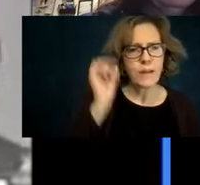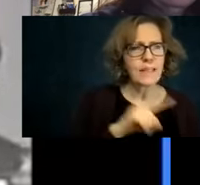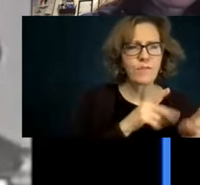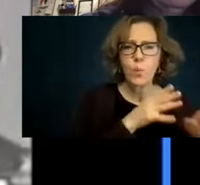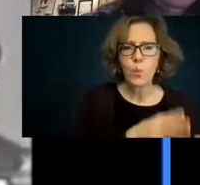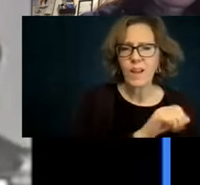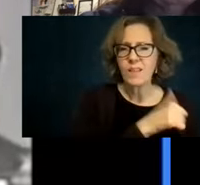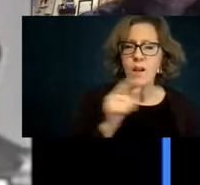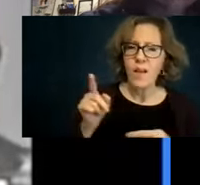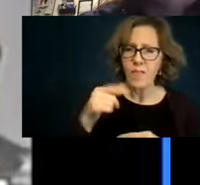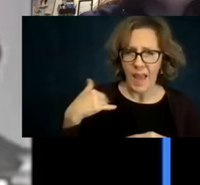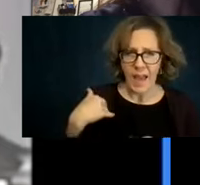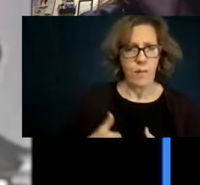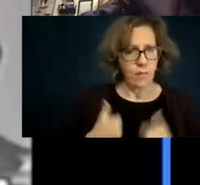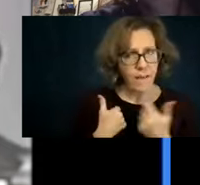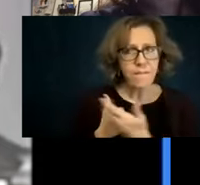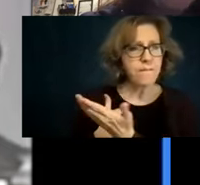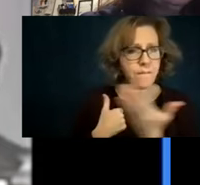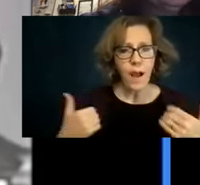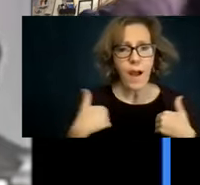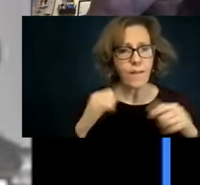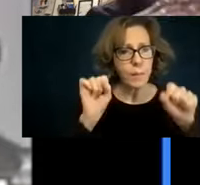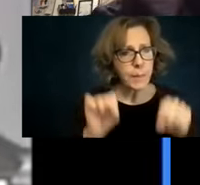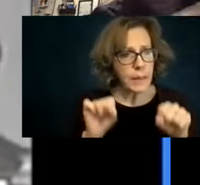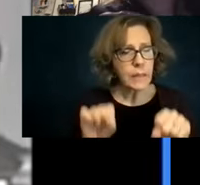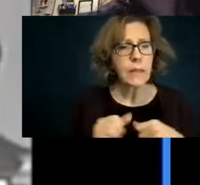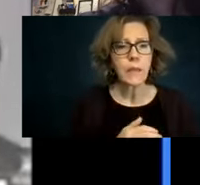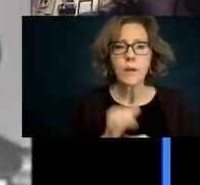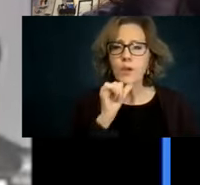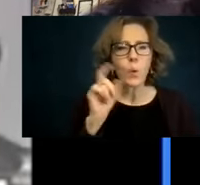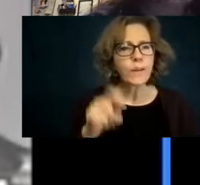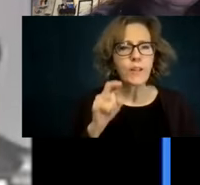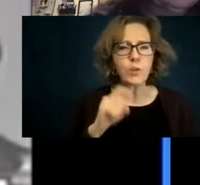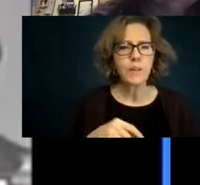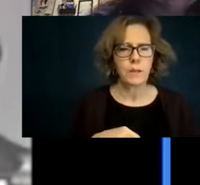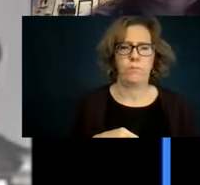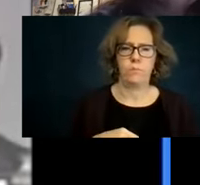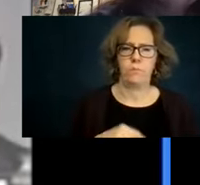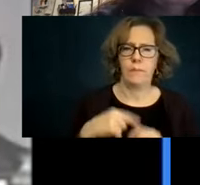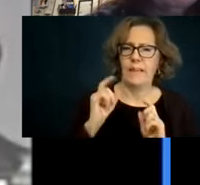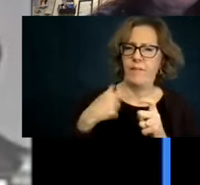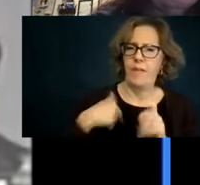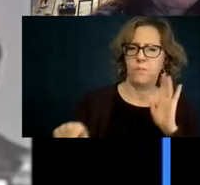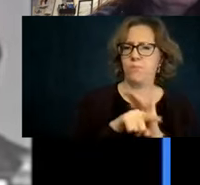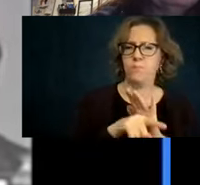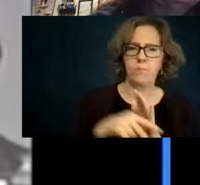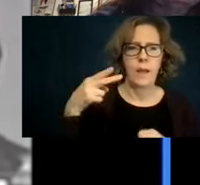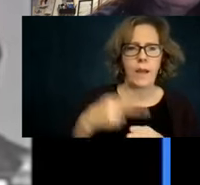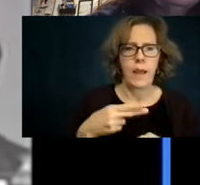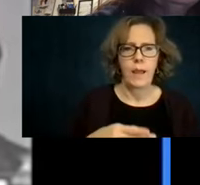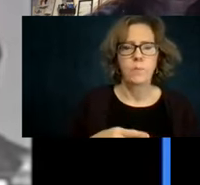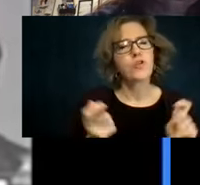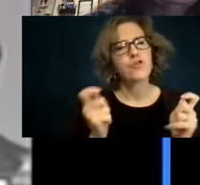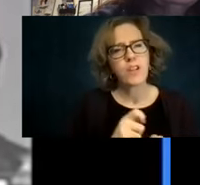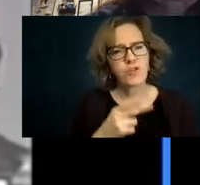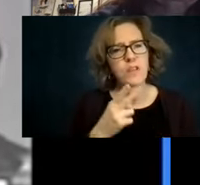life, they have abilities, and they don't need to be scarred by this horrible name. Change it, please.